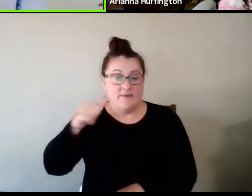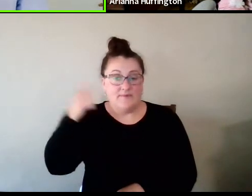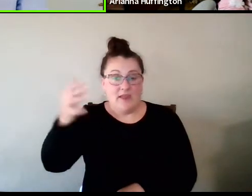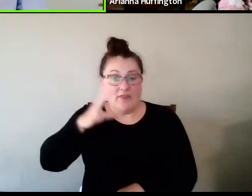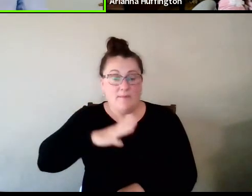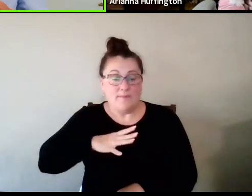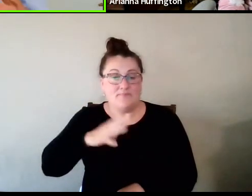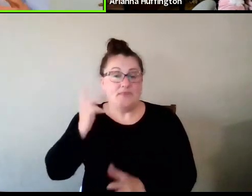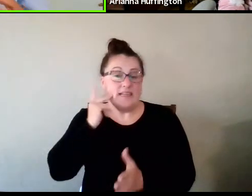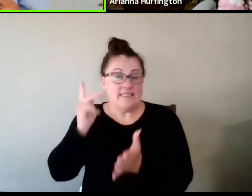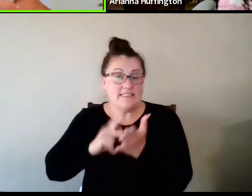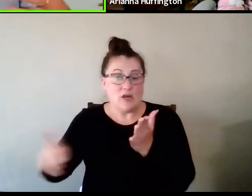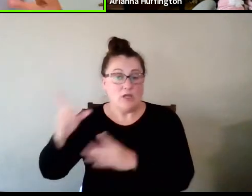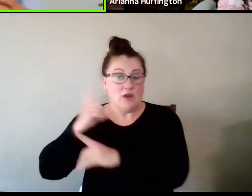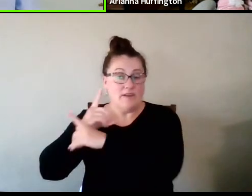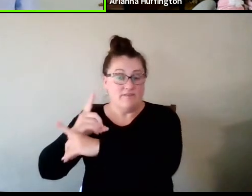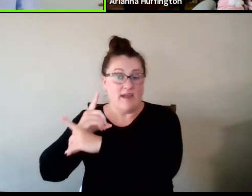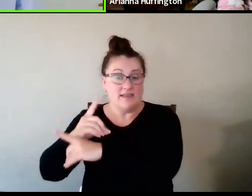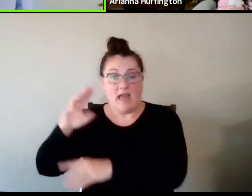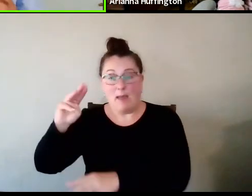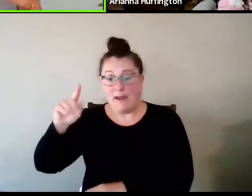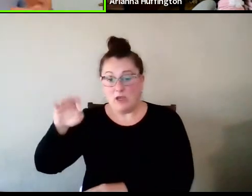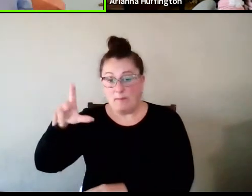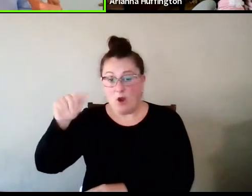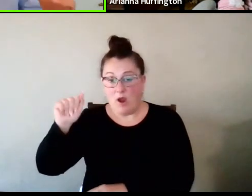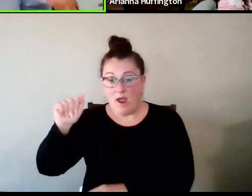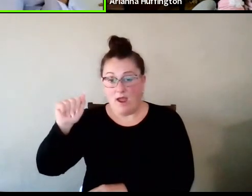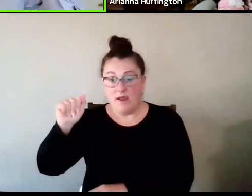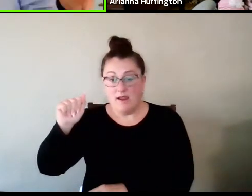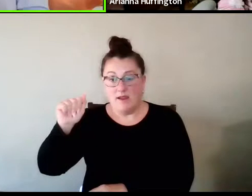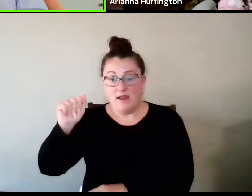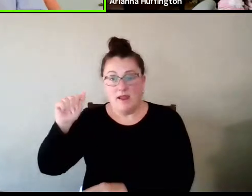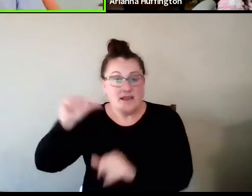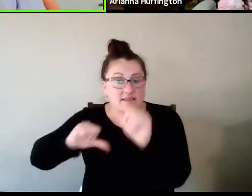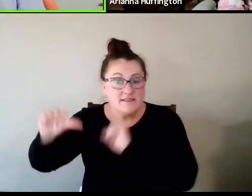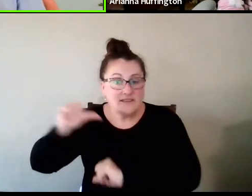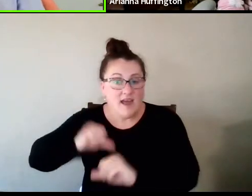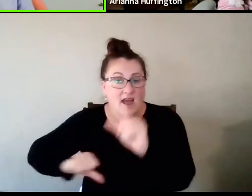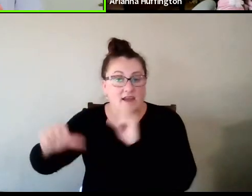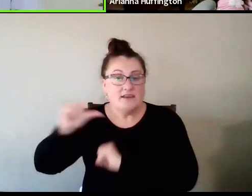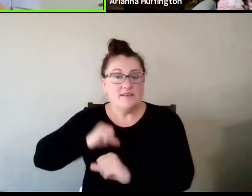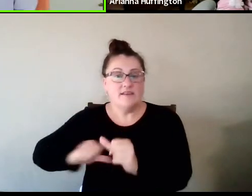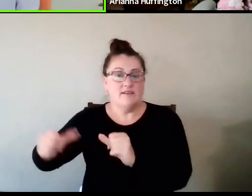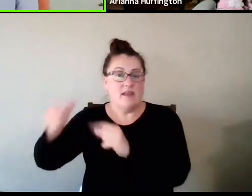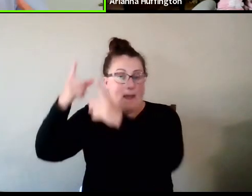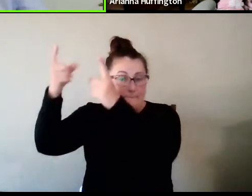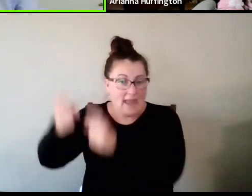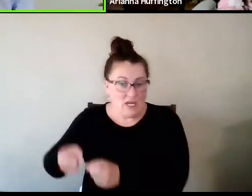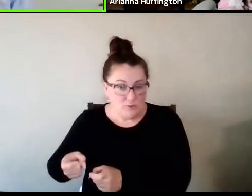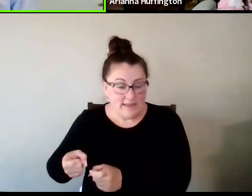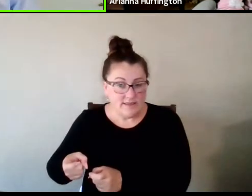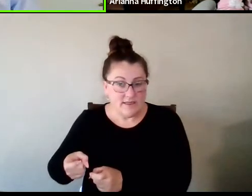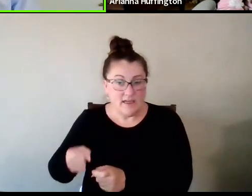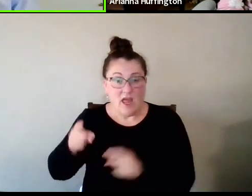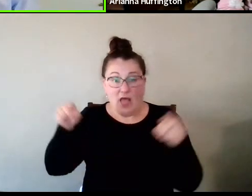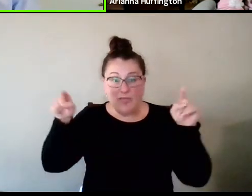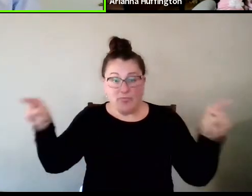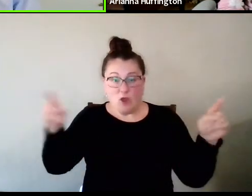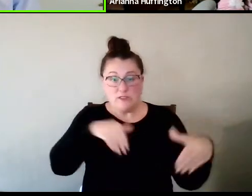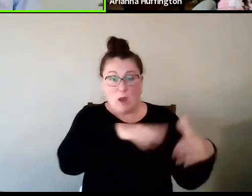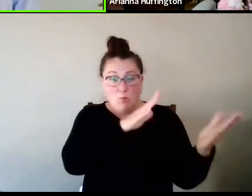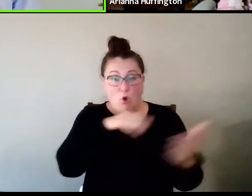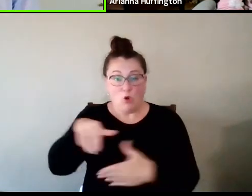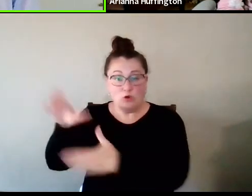former Secretary of Defense, who was the model of scientific top-down management. These approaches don't work. So,